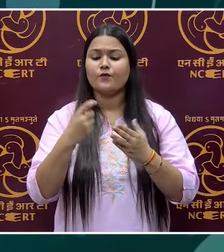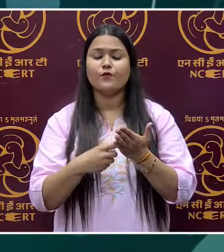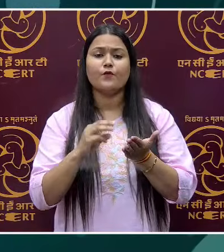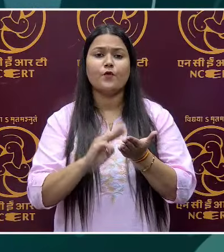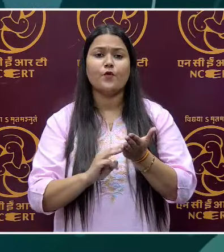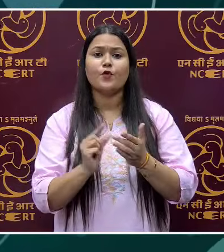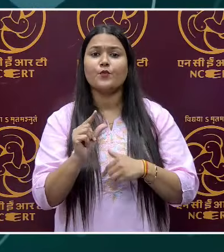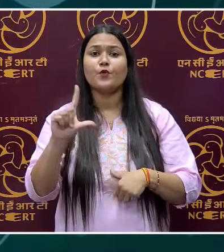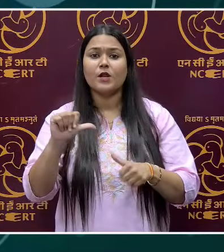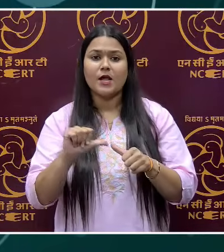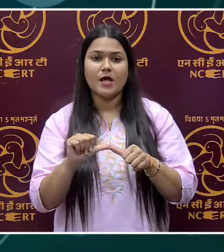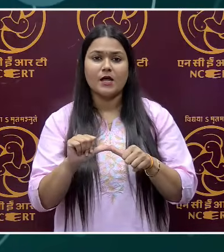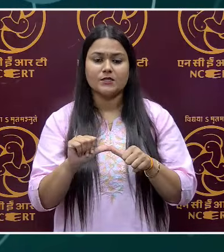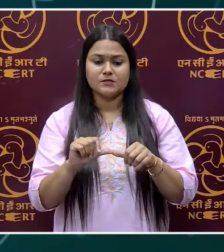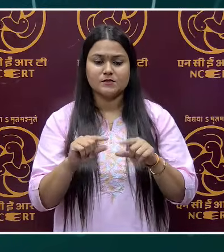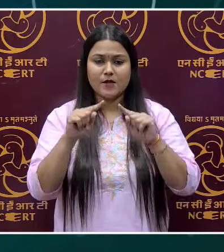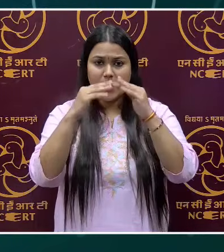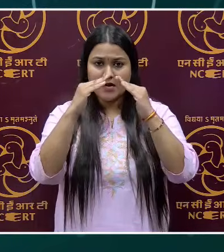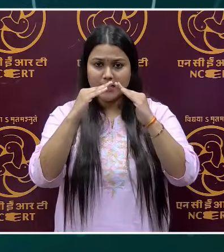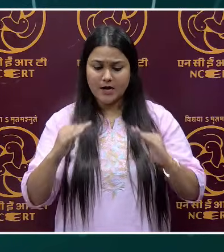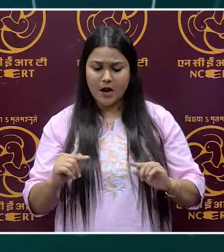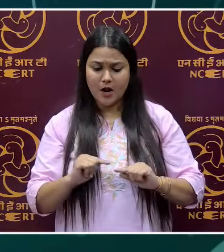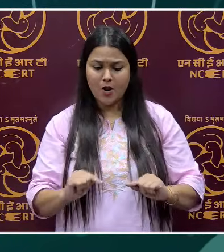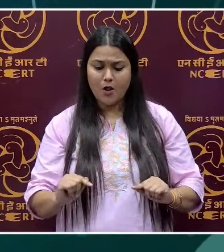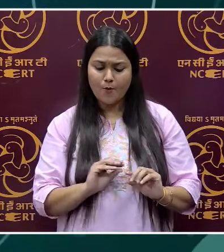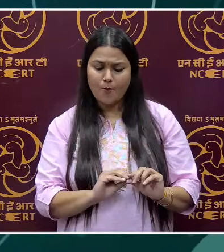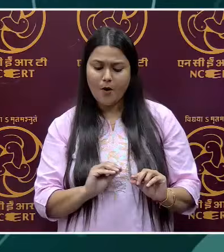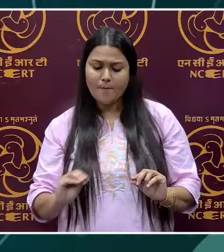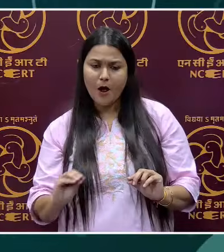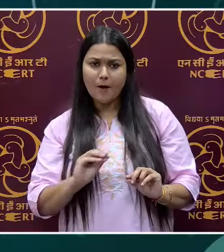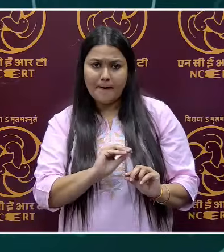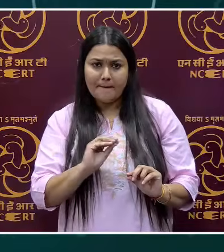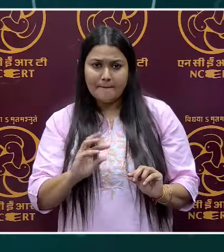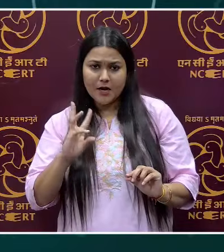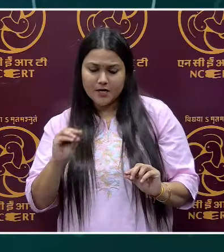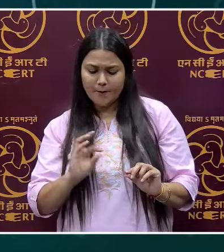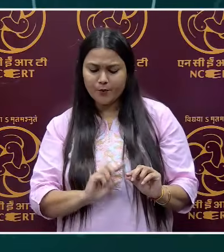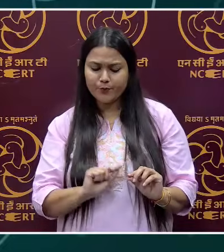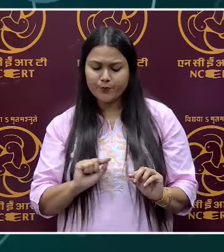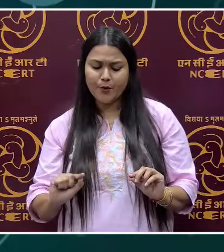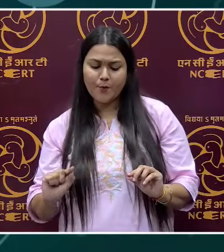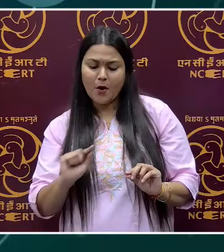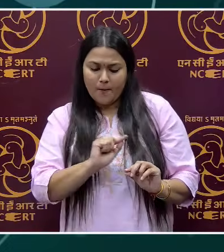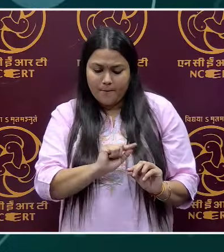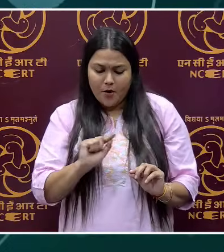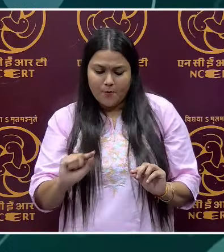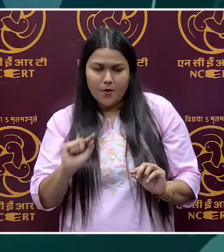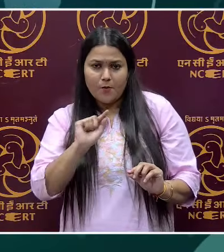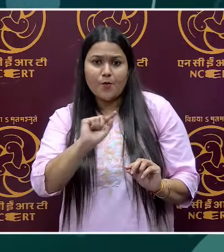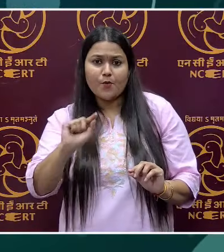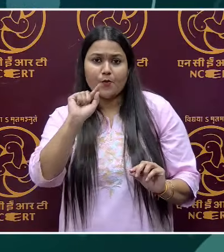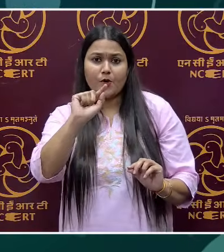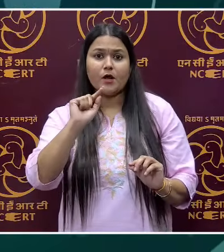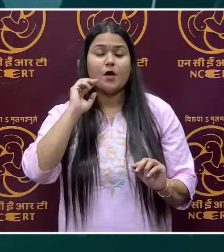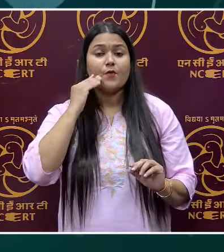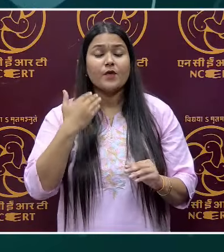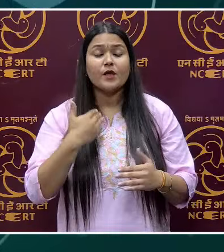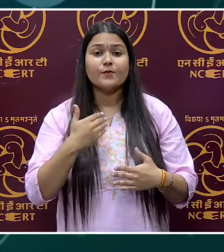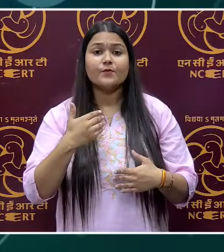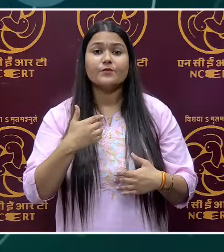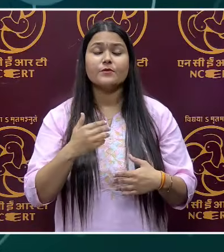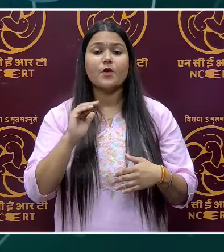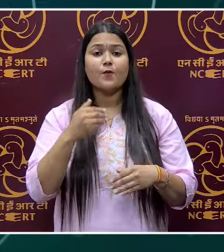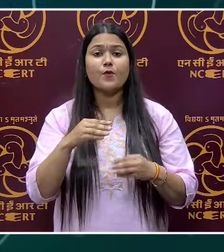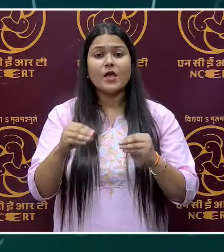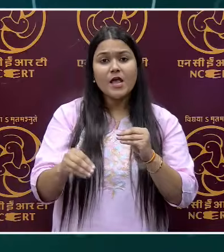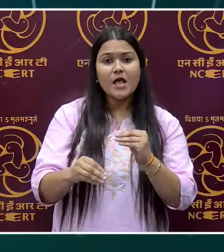of numbers that in which we get each number by adding two